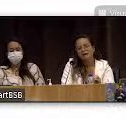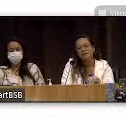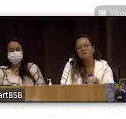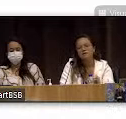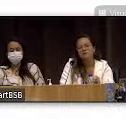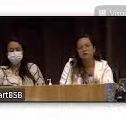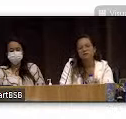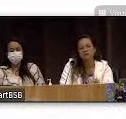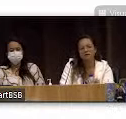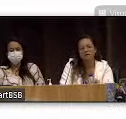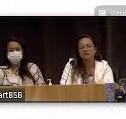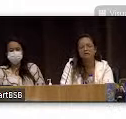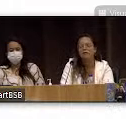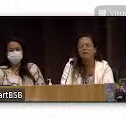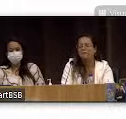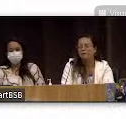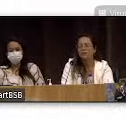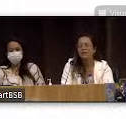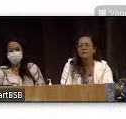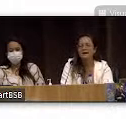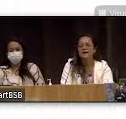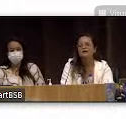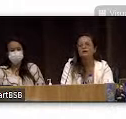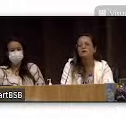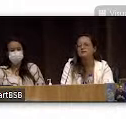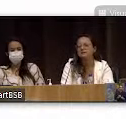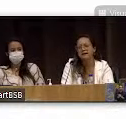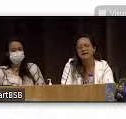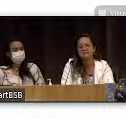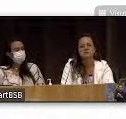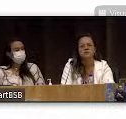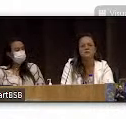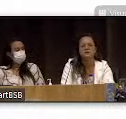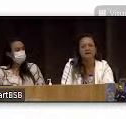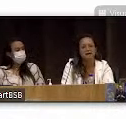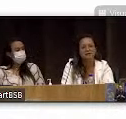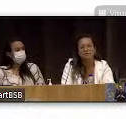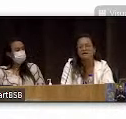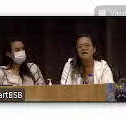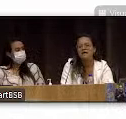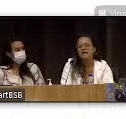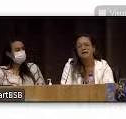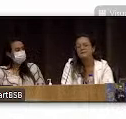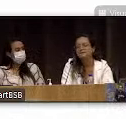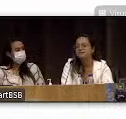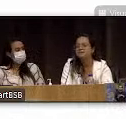Jaime Hospital had a sector that was destined to helping